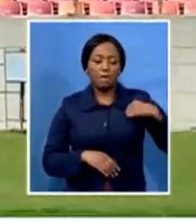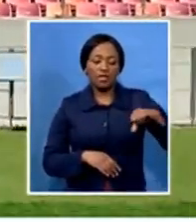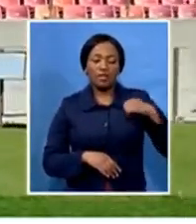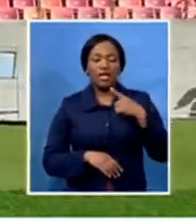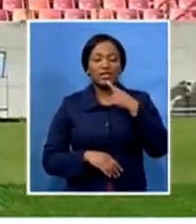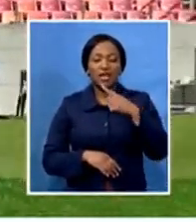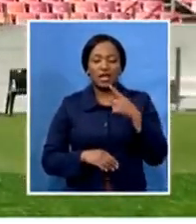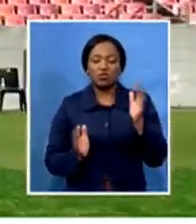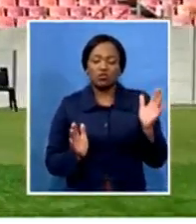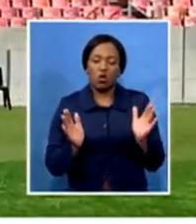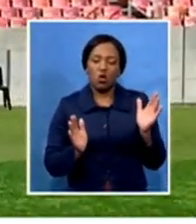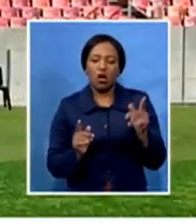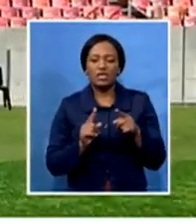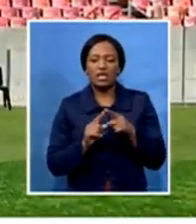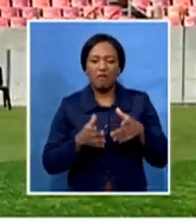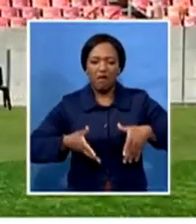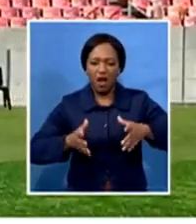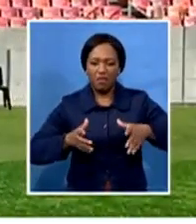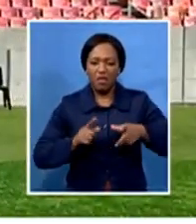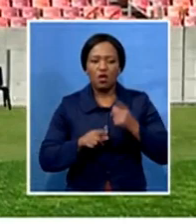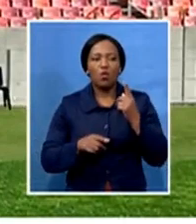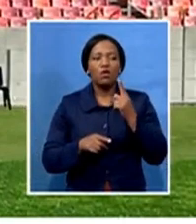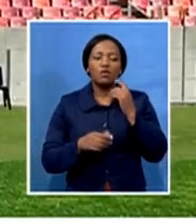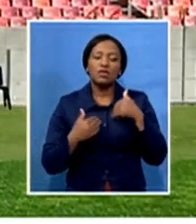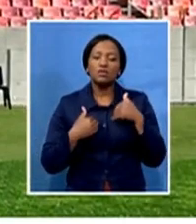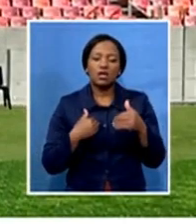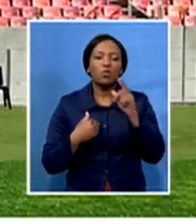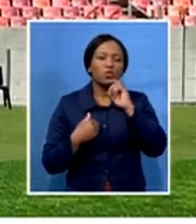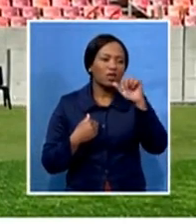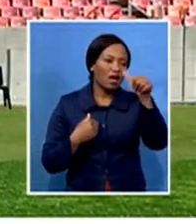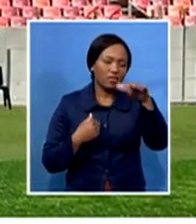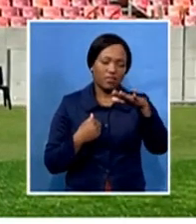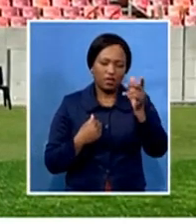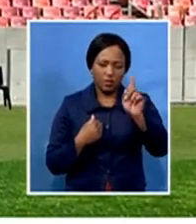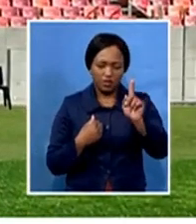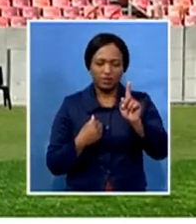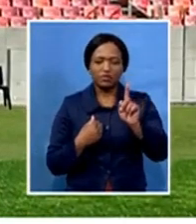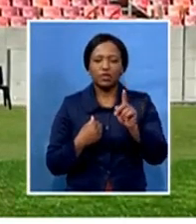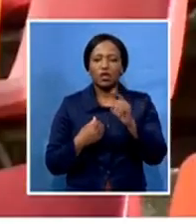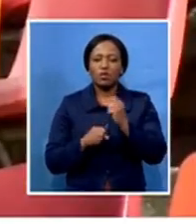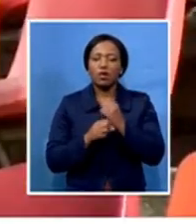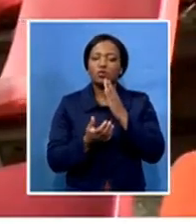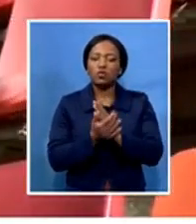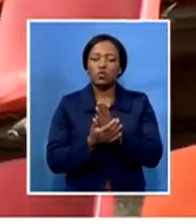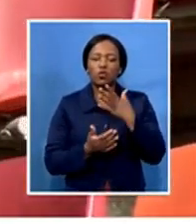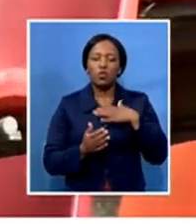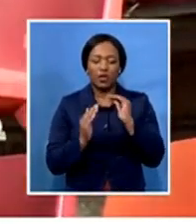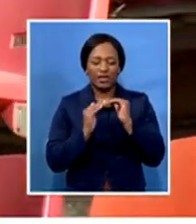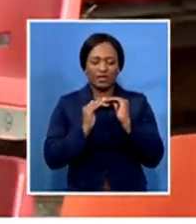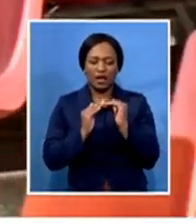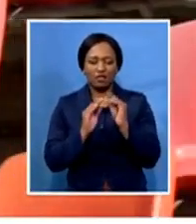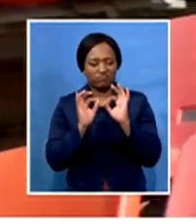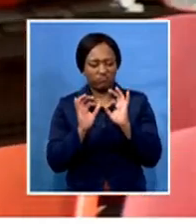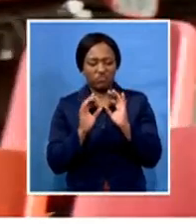be used as isolation facilities, ensuring they don't compromise on the standard set at the stadium. There may be